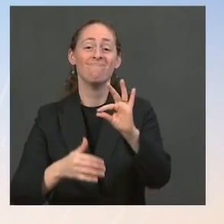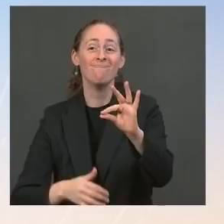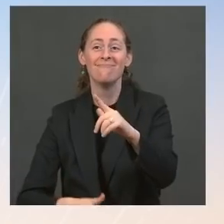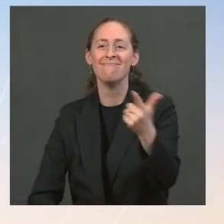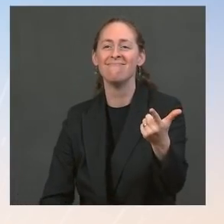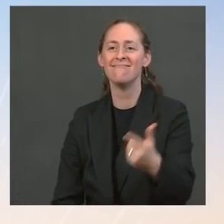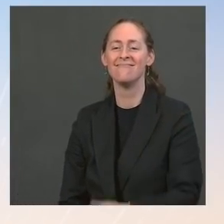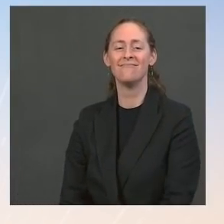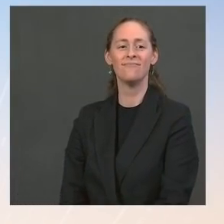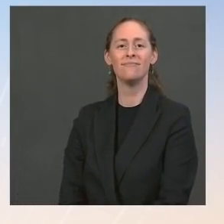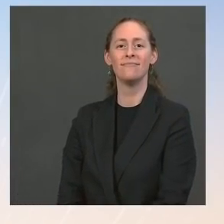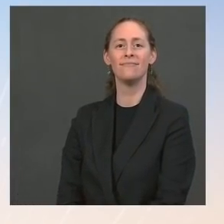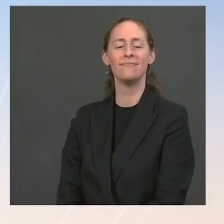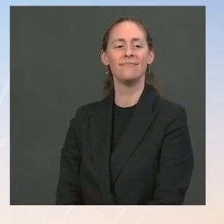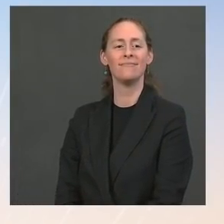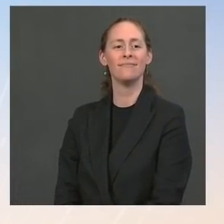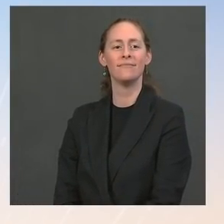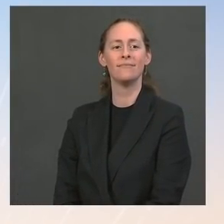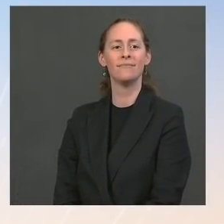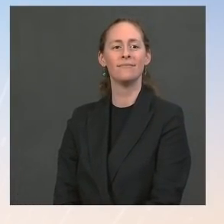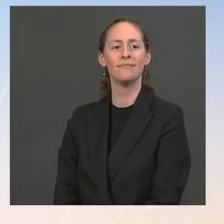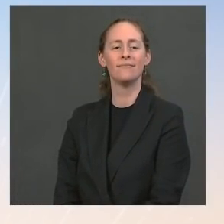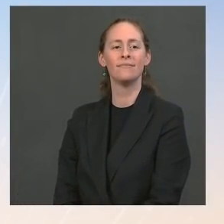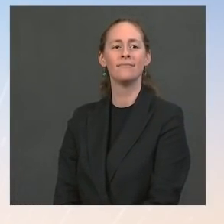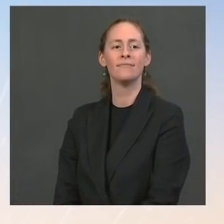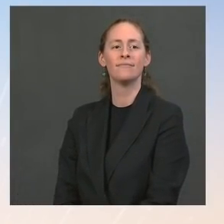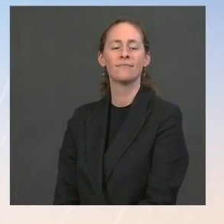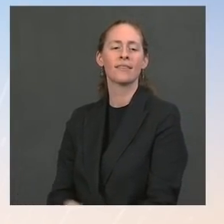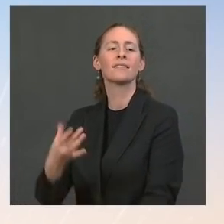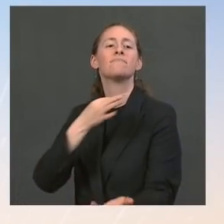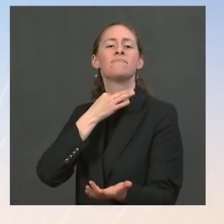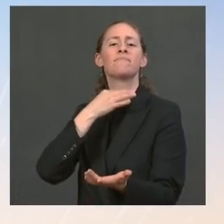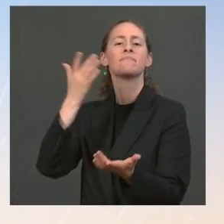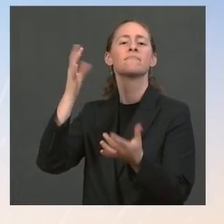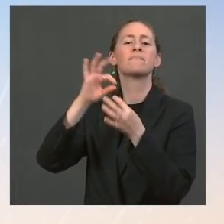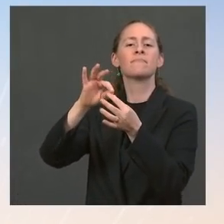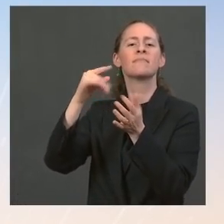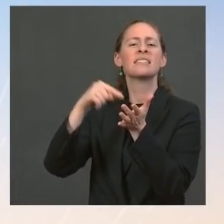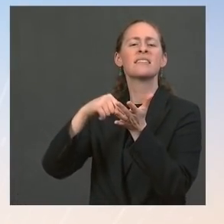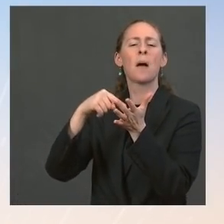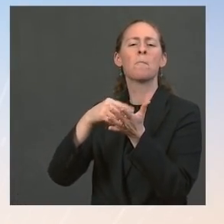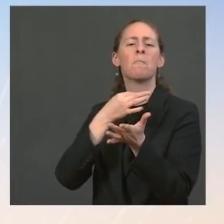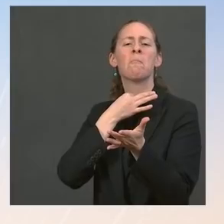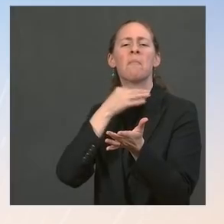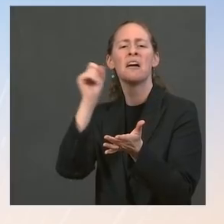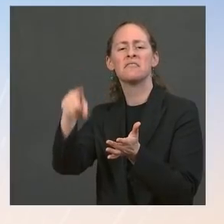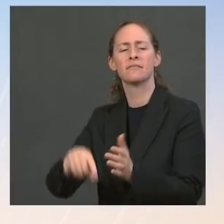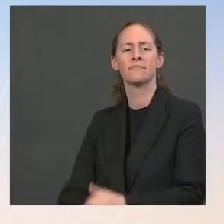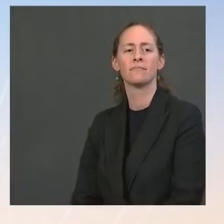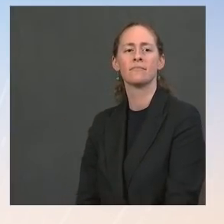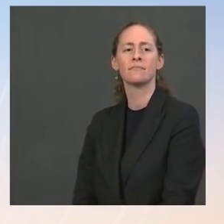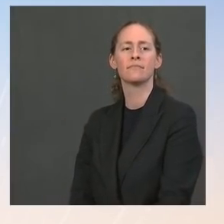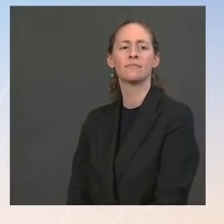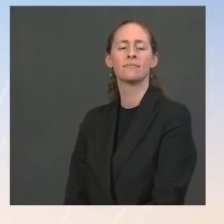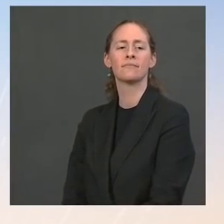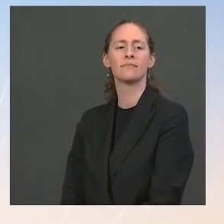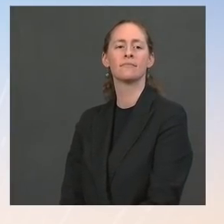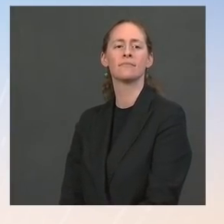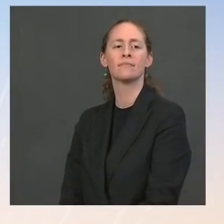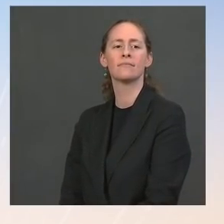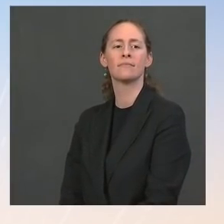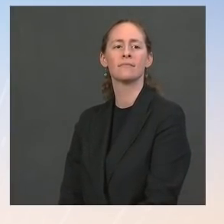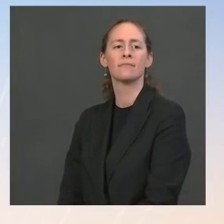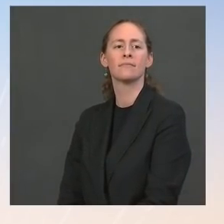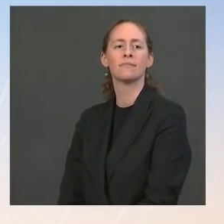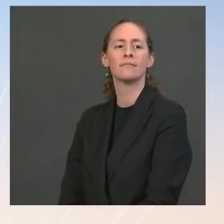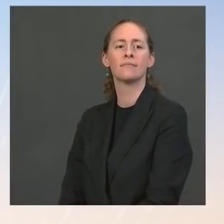wanted to go back to the debt ceiling Sure. for a second. Democrats control all branches of government right now. Can you assure the American people